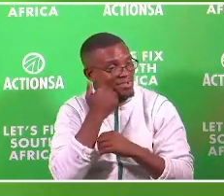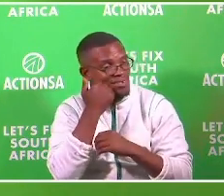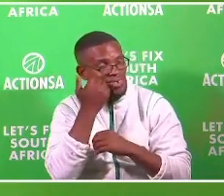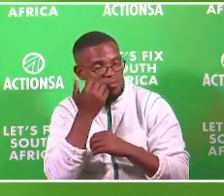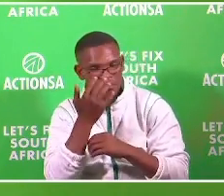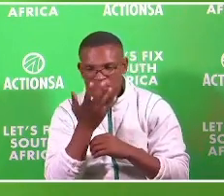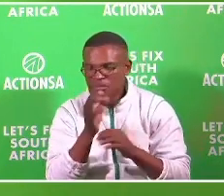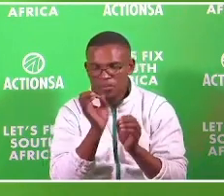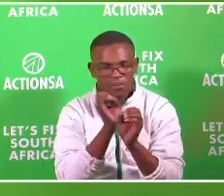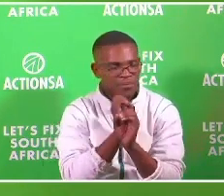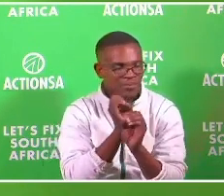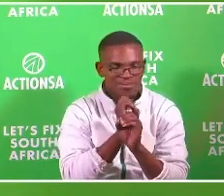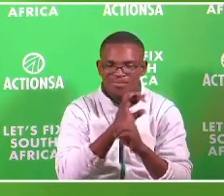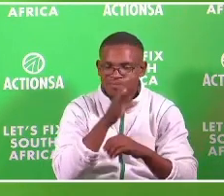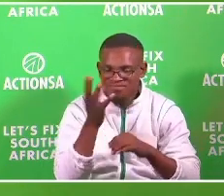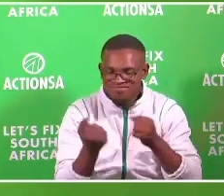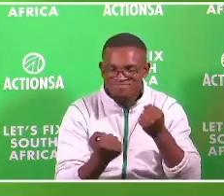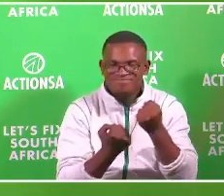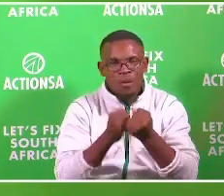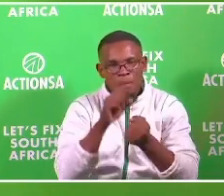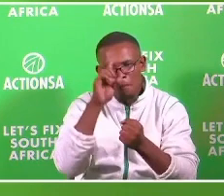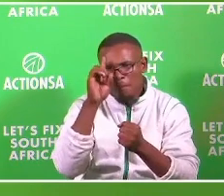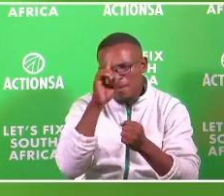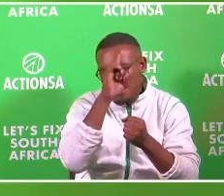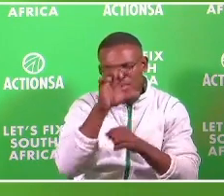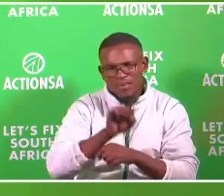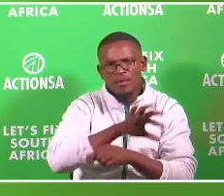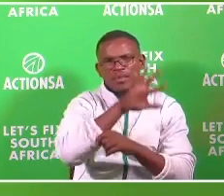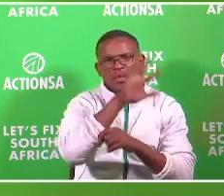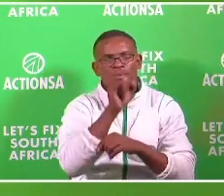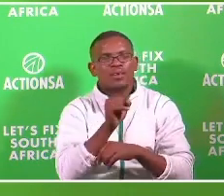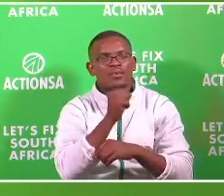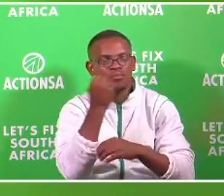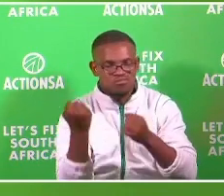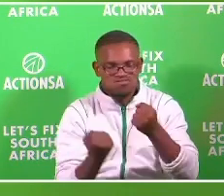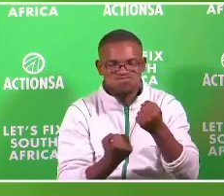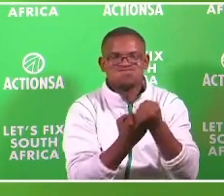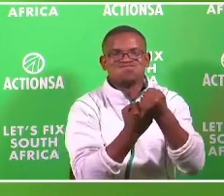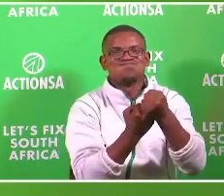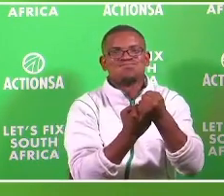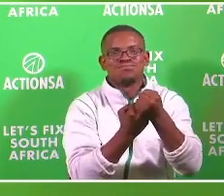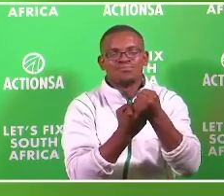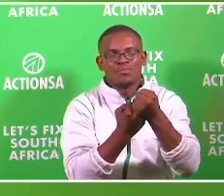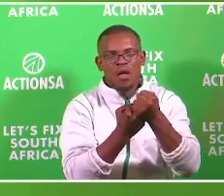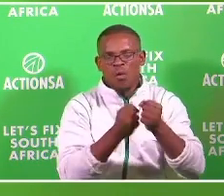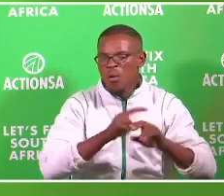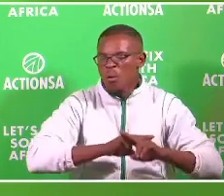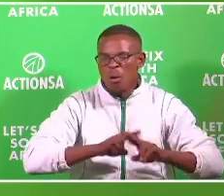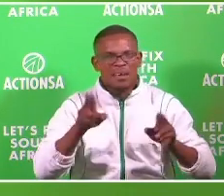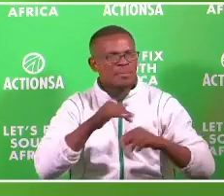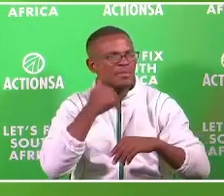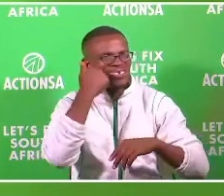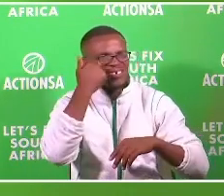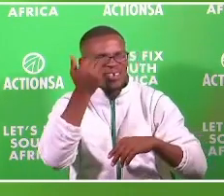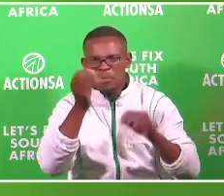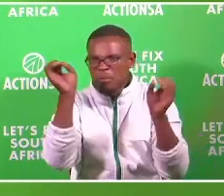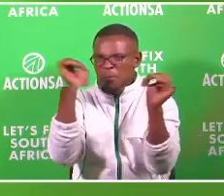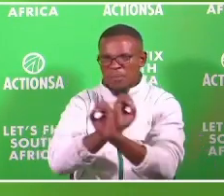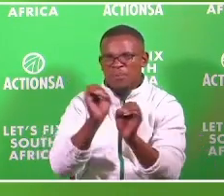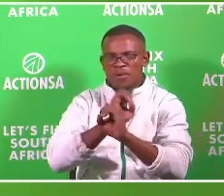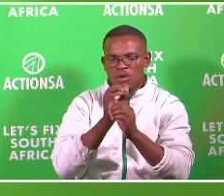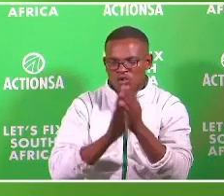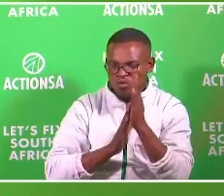support for the empowerment of Black South Africans and will be unashamed in our pursuit to achieve it.